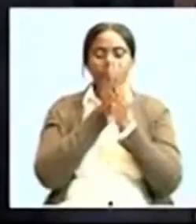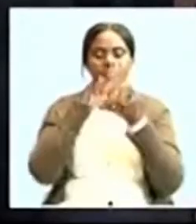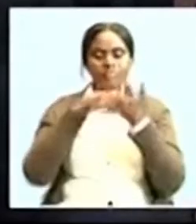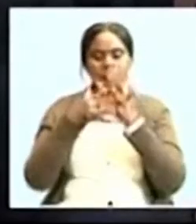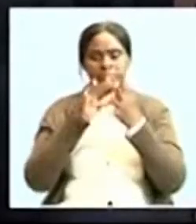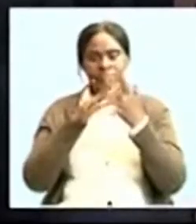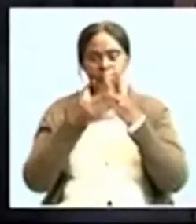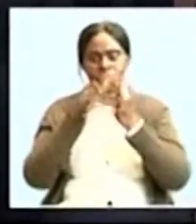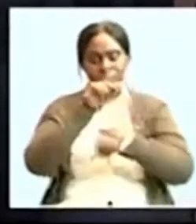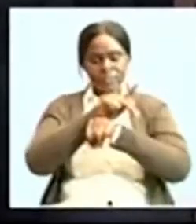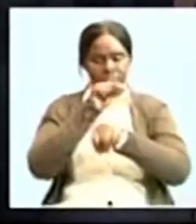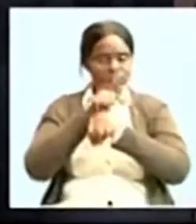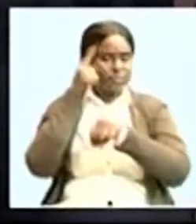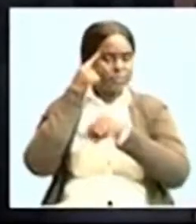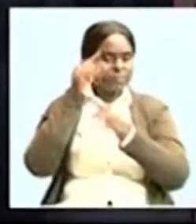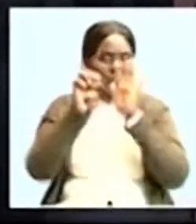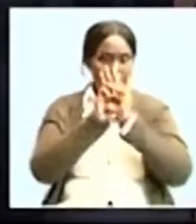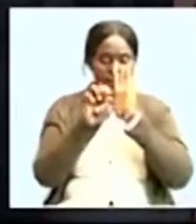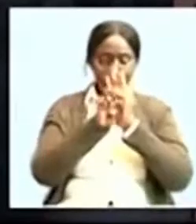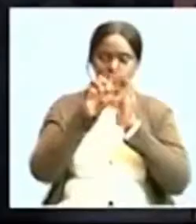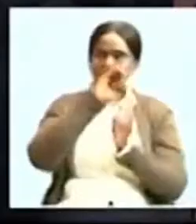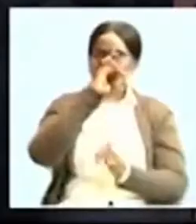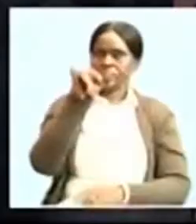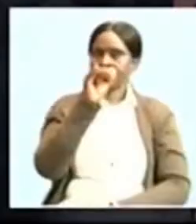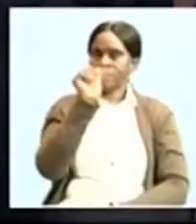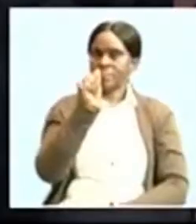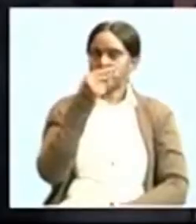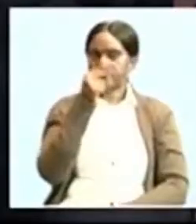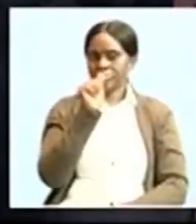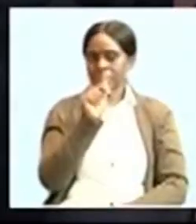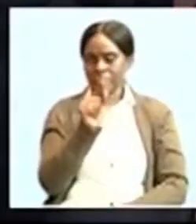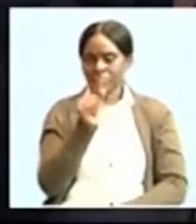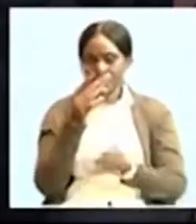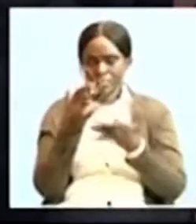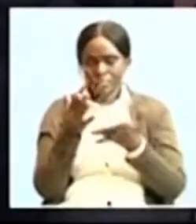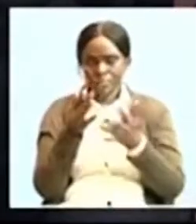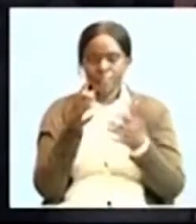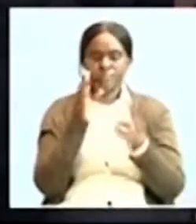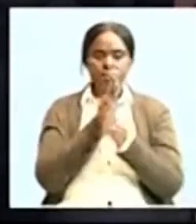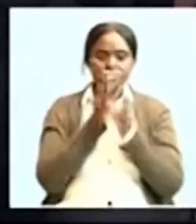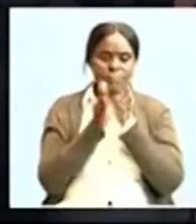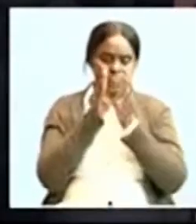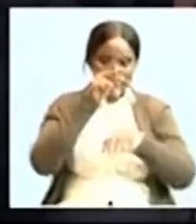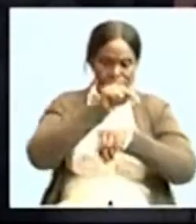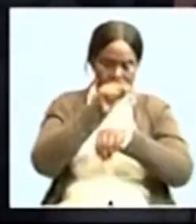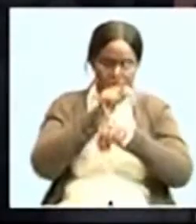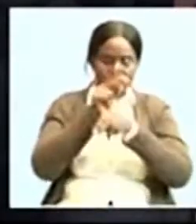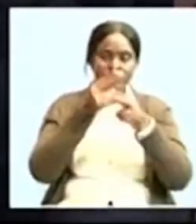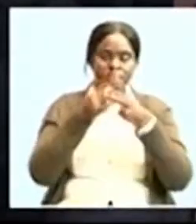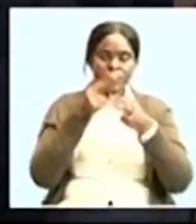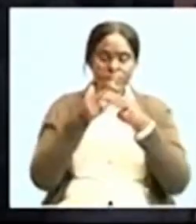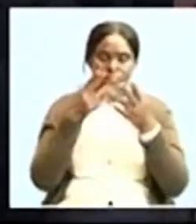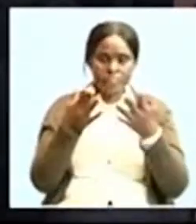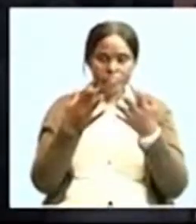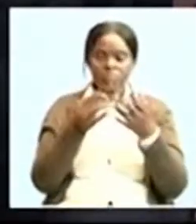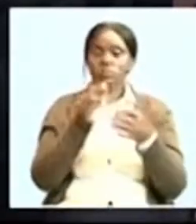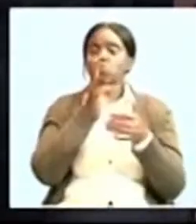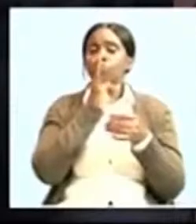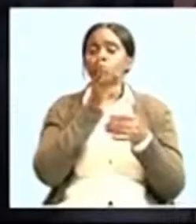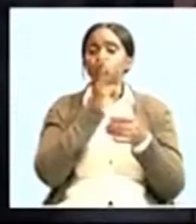projects. For example, Jaya Shankar Construction Limited is the project name is Nankumbi Water Mechanized